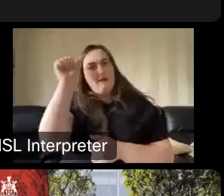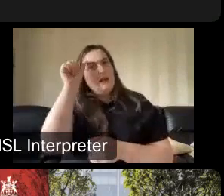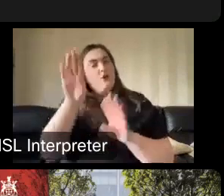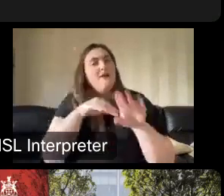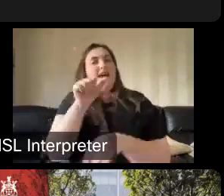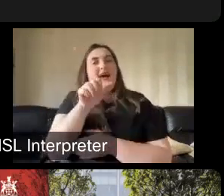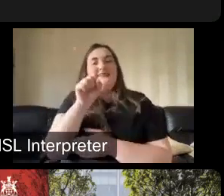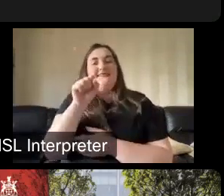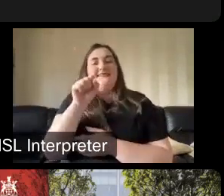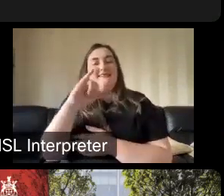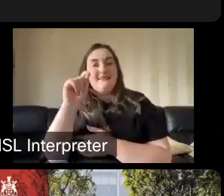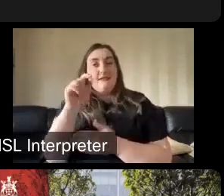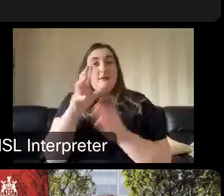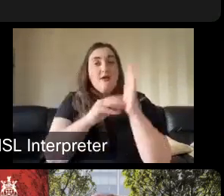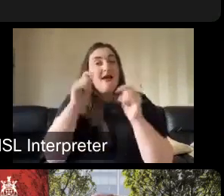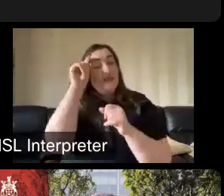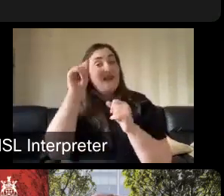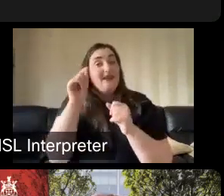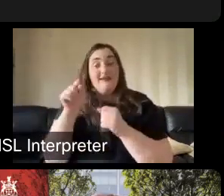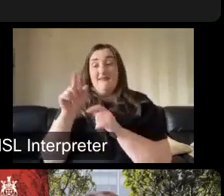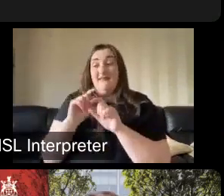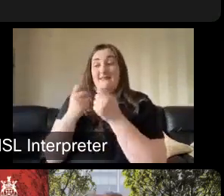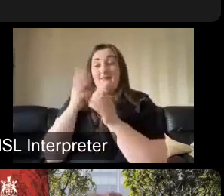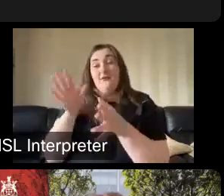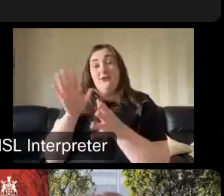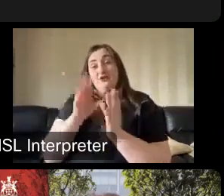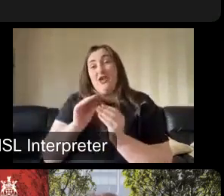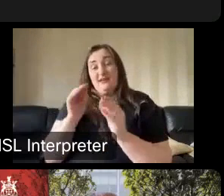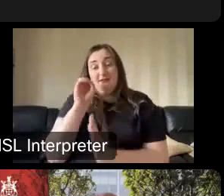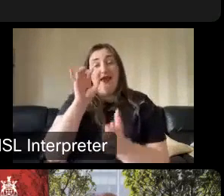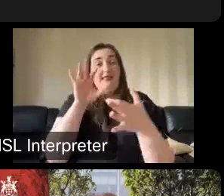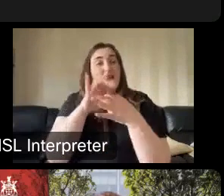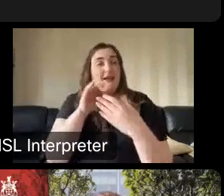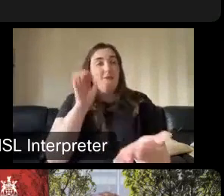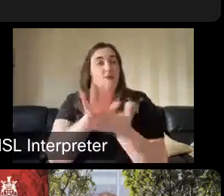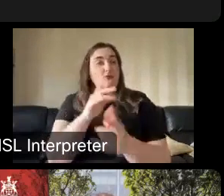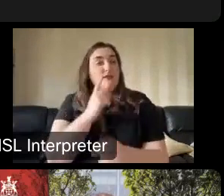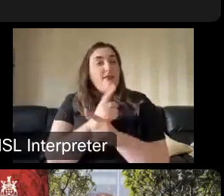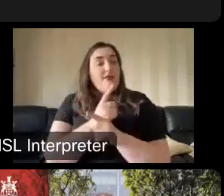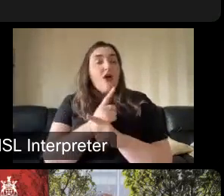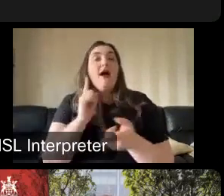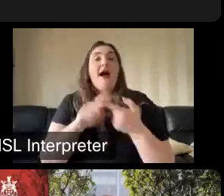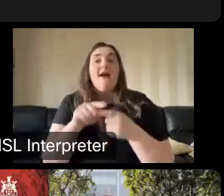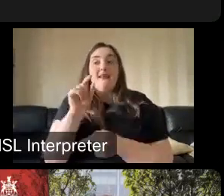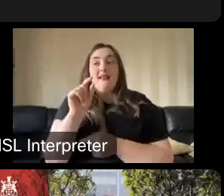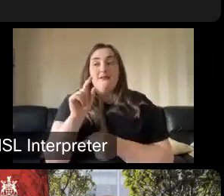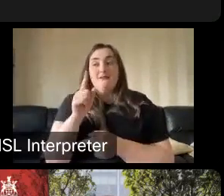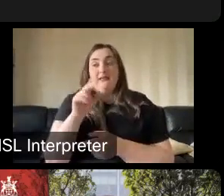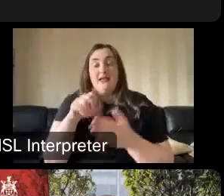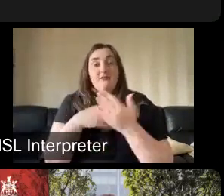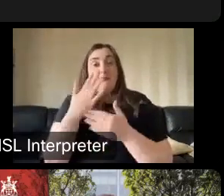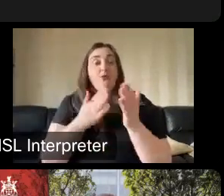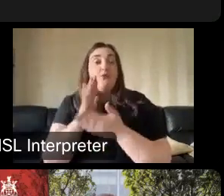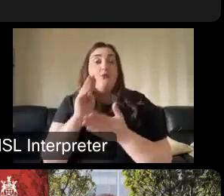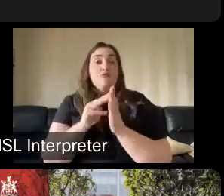team have put the link to it into the chat function there. And this little booklet we developed through the program, it is being used